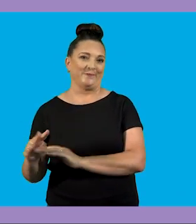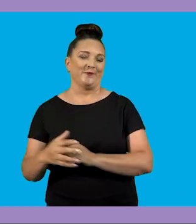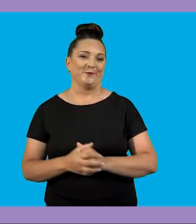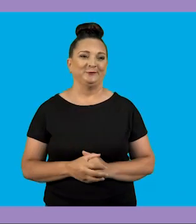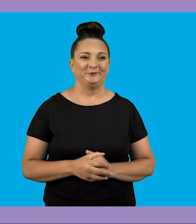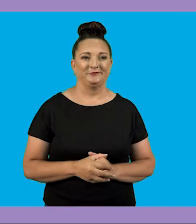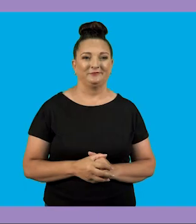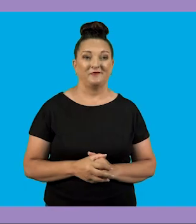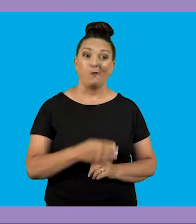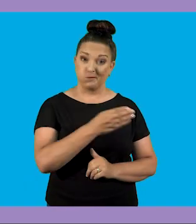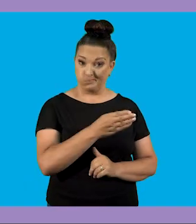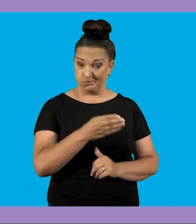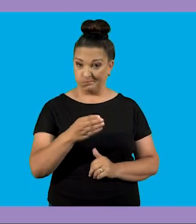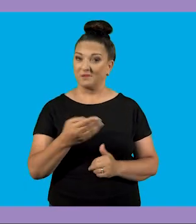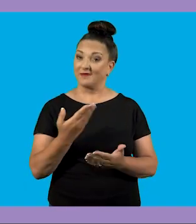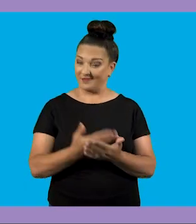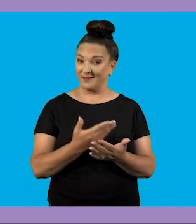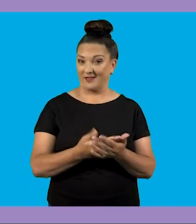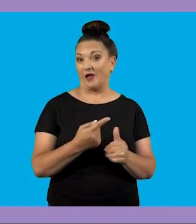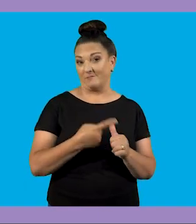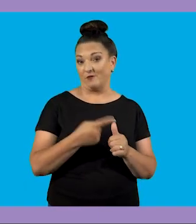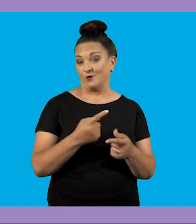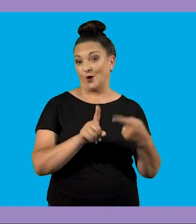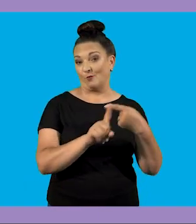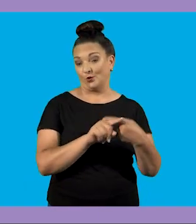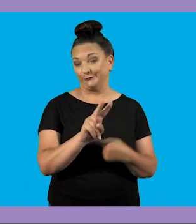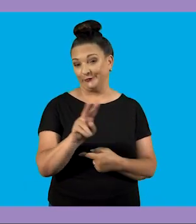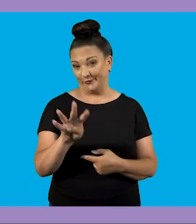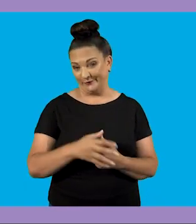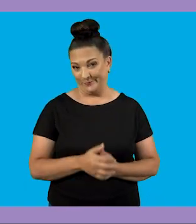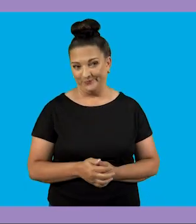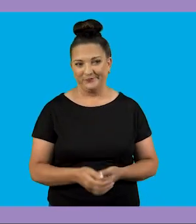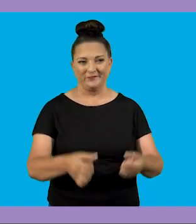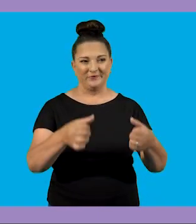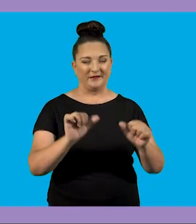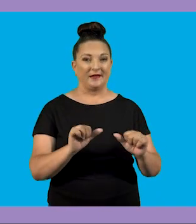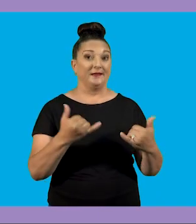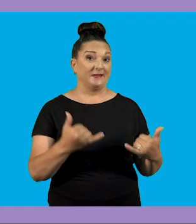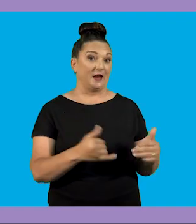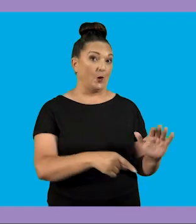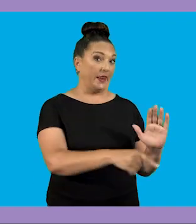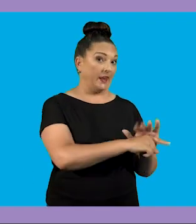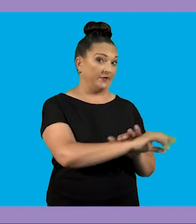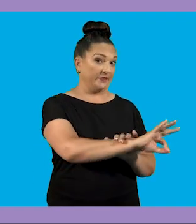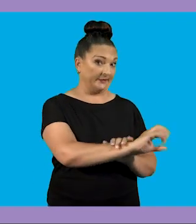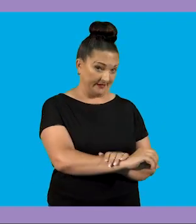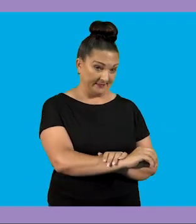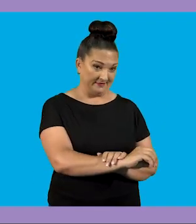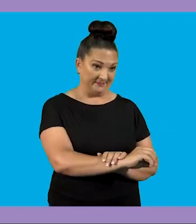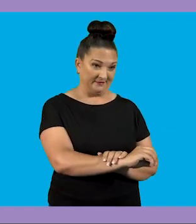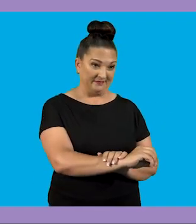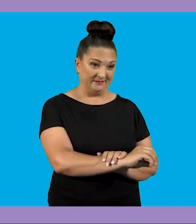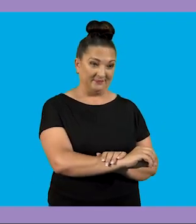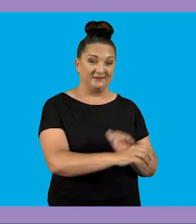negative 24. Those can also give us a positive 24. Then when we're looking at a negative 30,